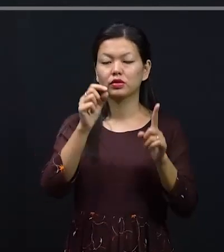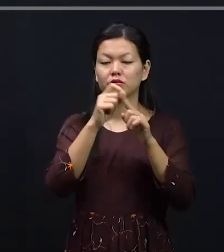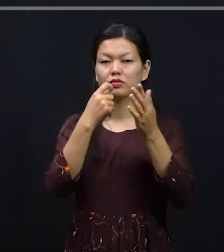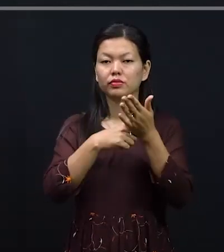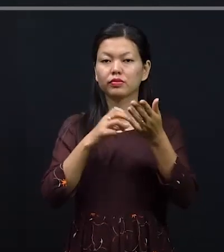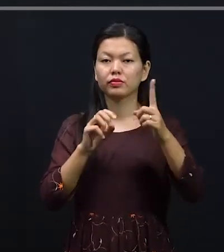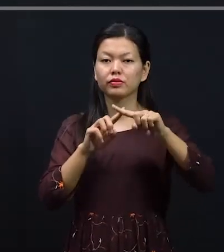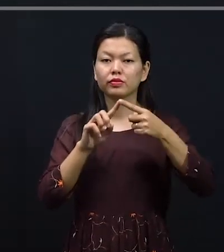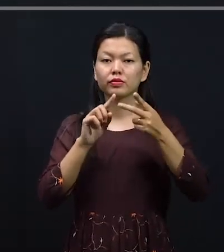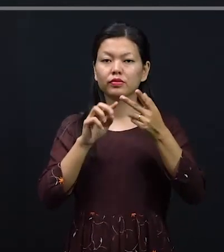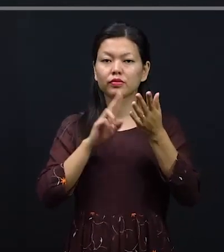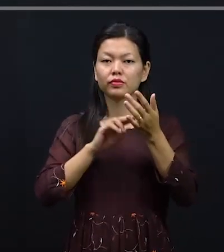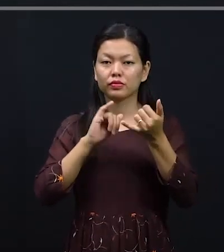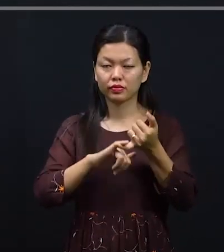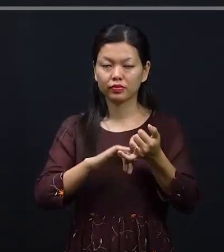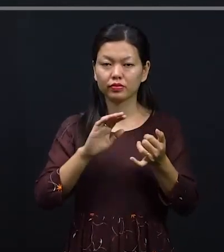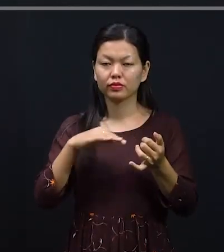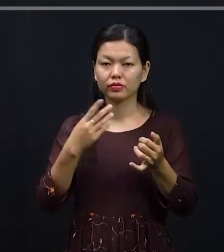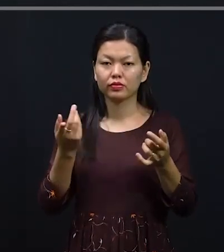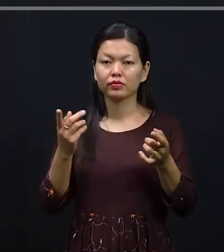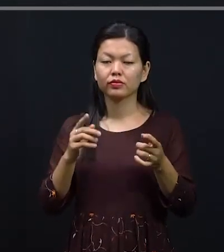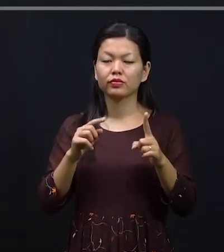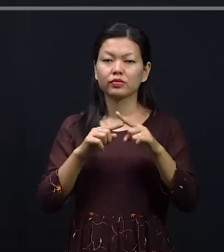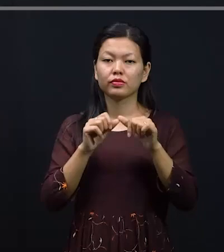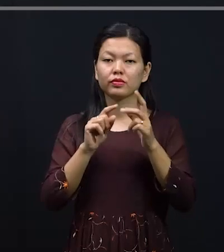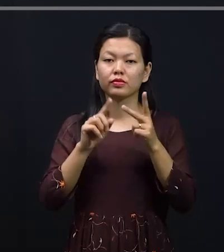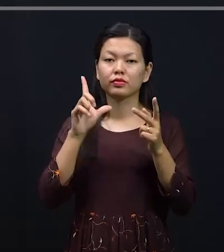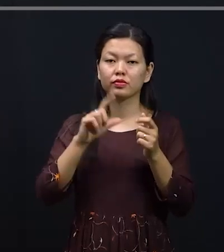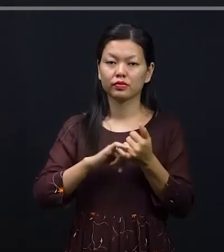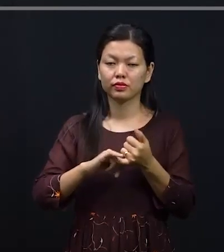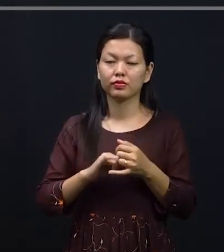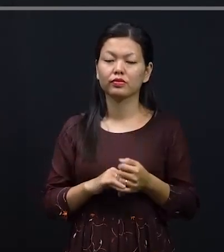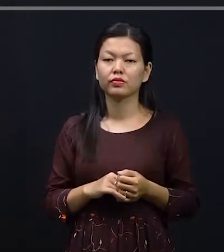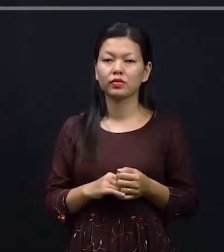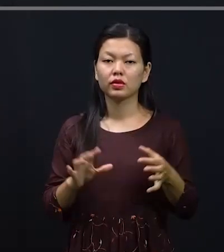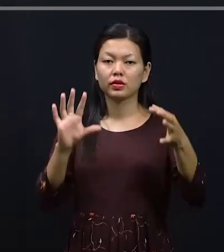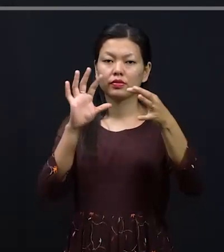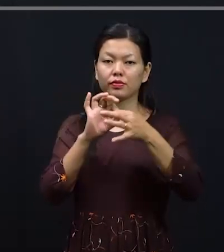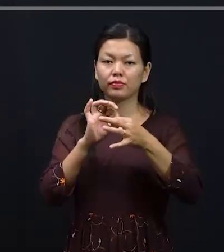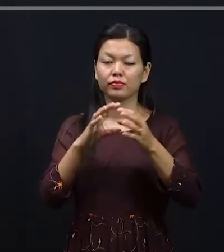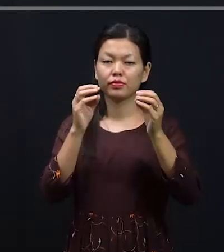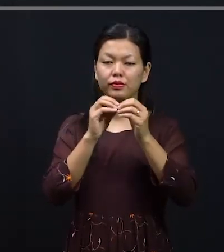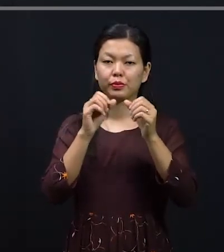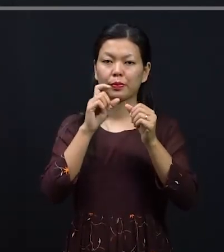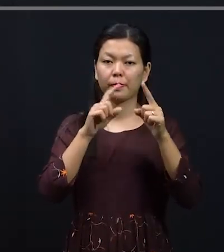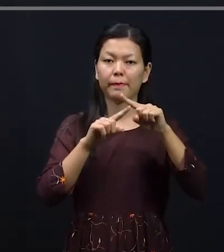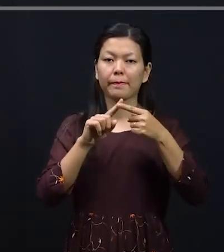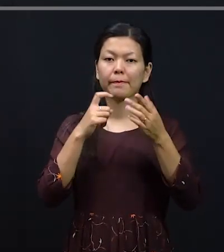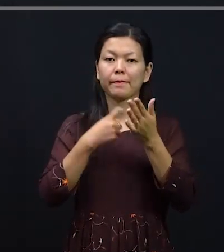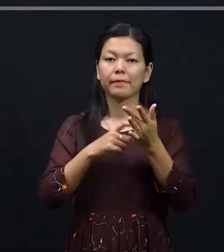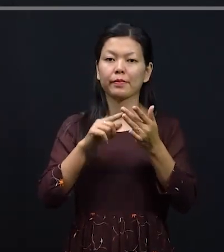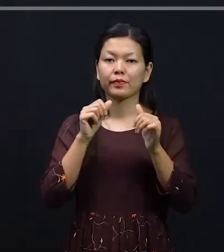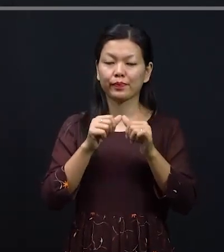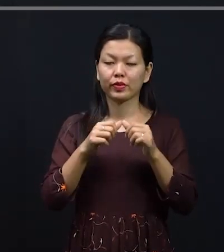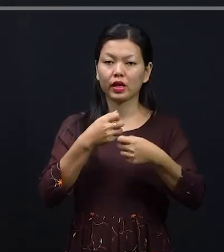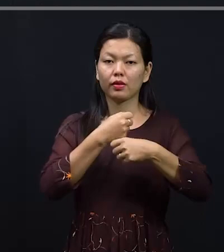and tails, by means of which it is attached to the bacteria, and which is also made